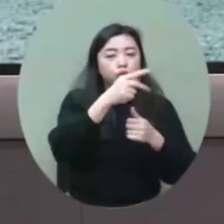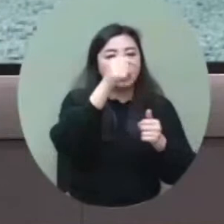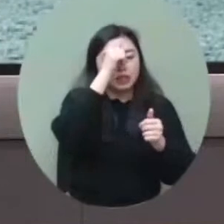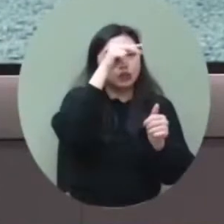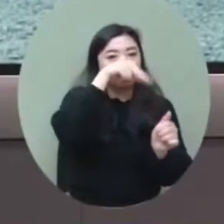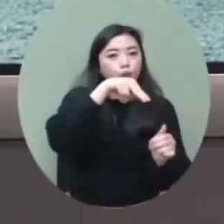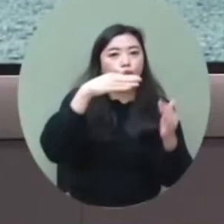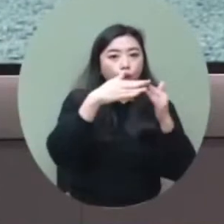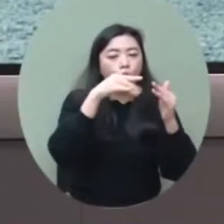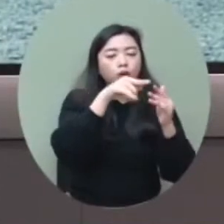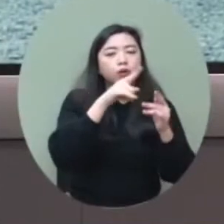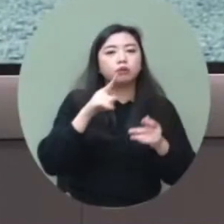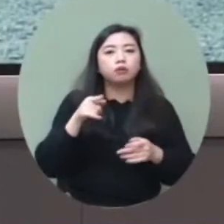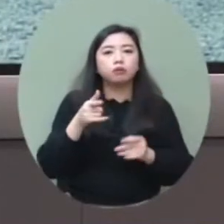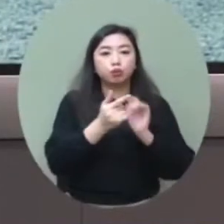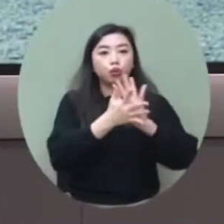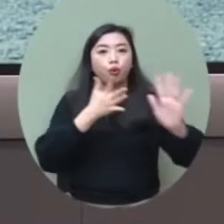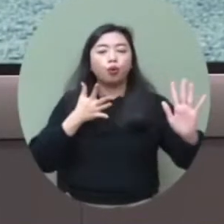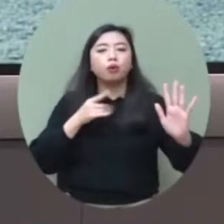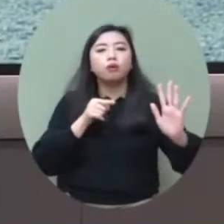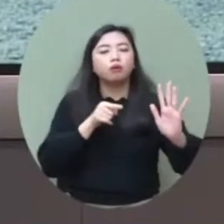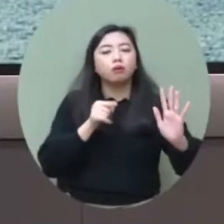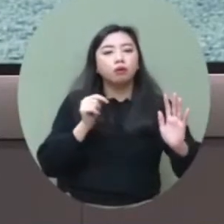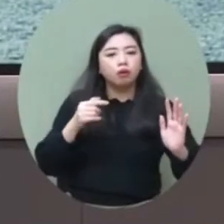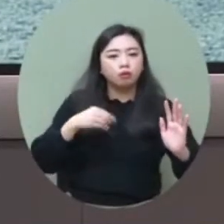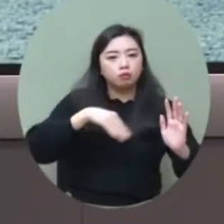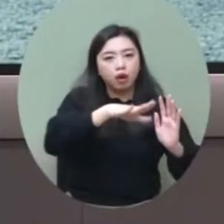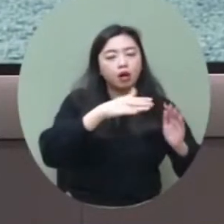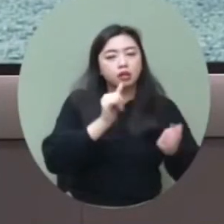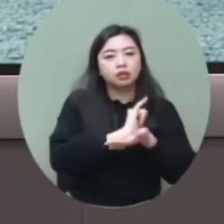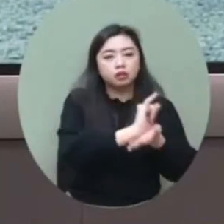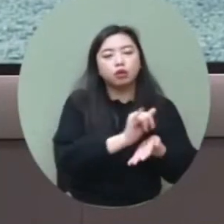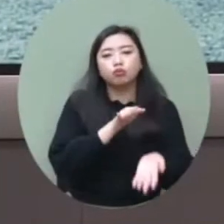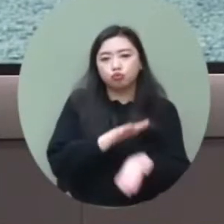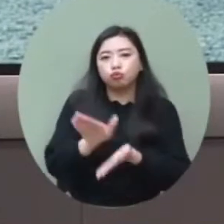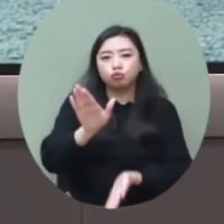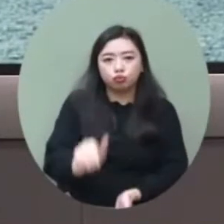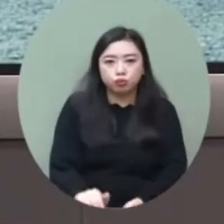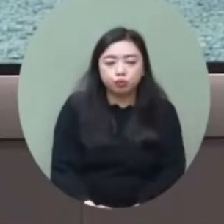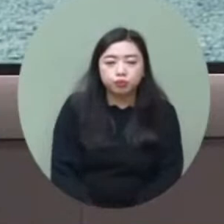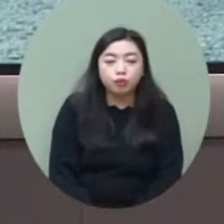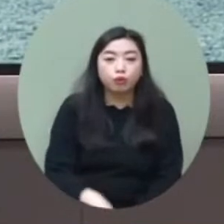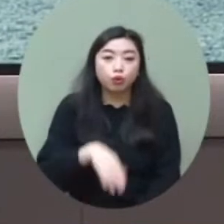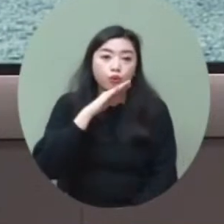we would arrange to cancel the